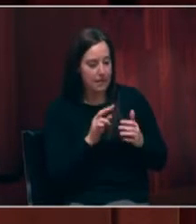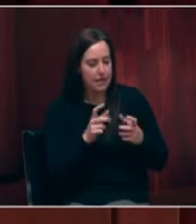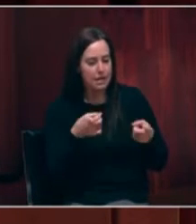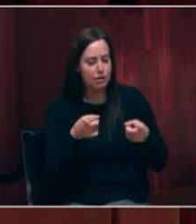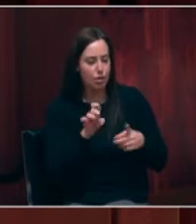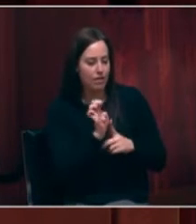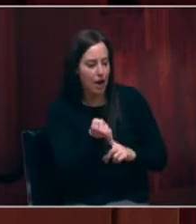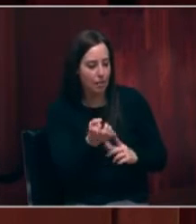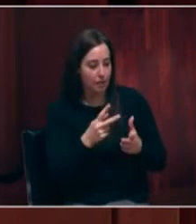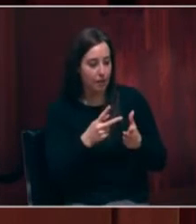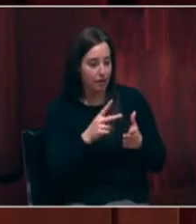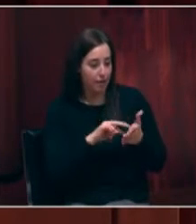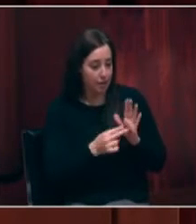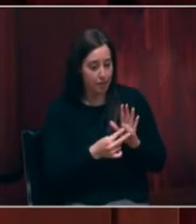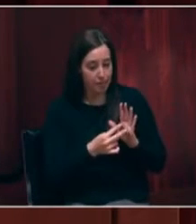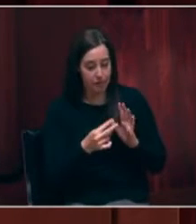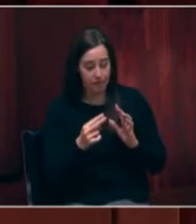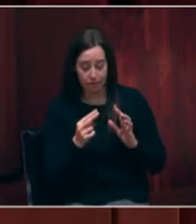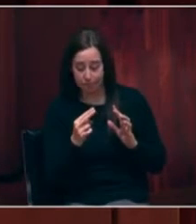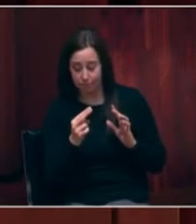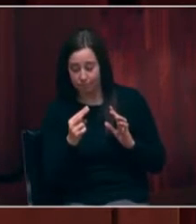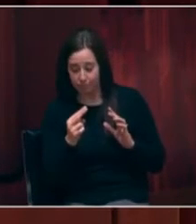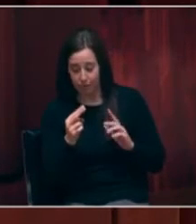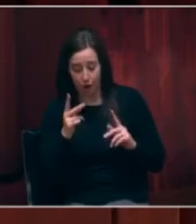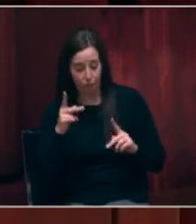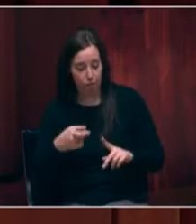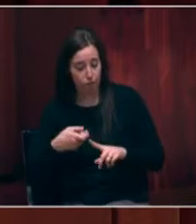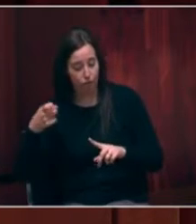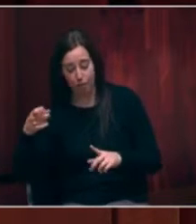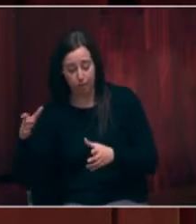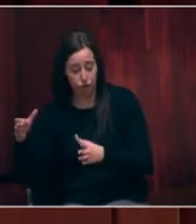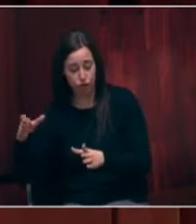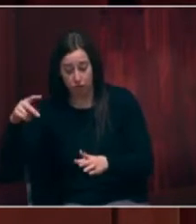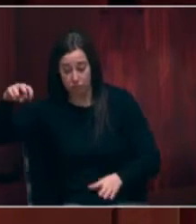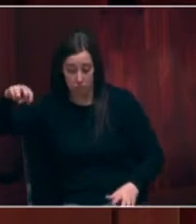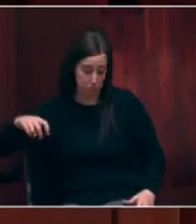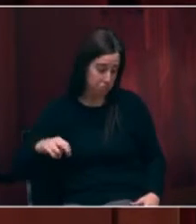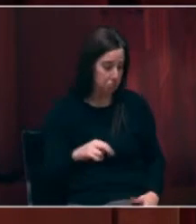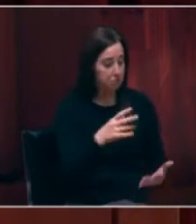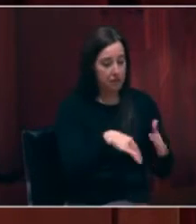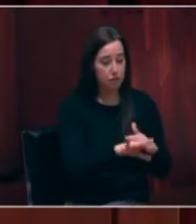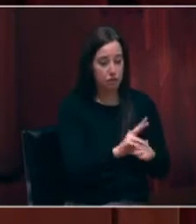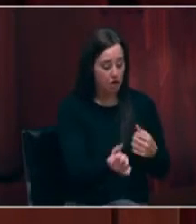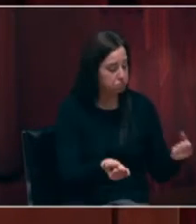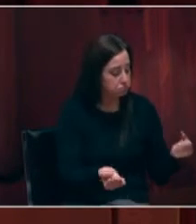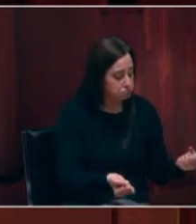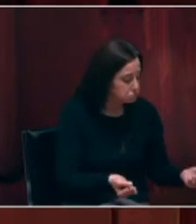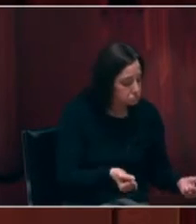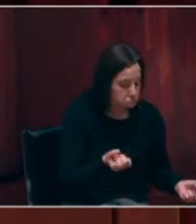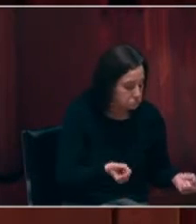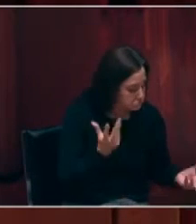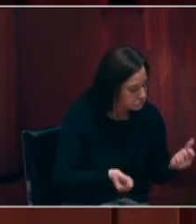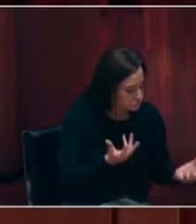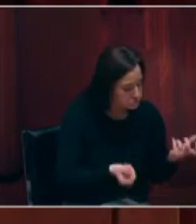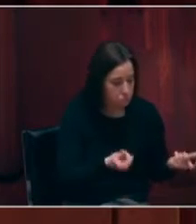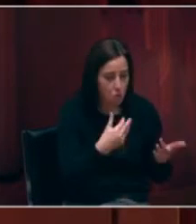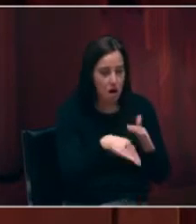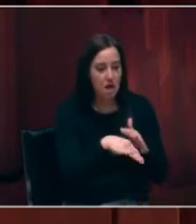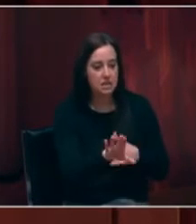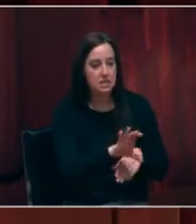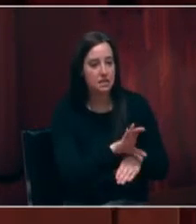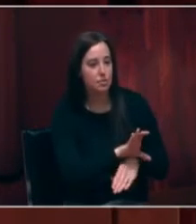a stranger to your agency or your organization just can't walk into your spaces, open up drawers and start looking around or even access computer